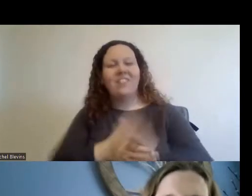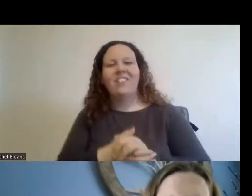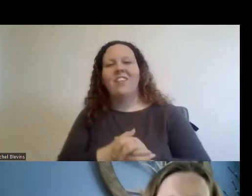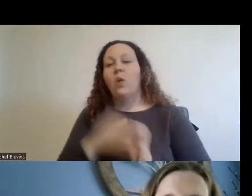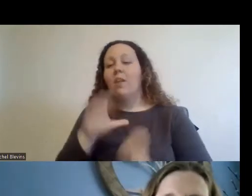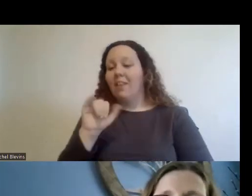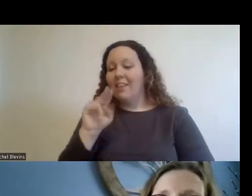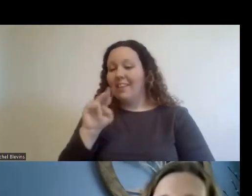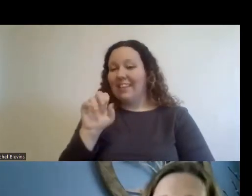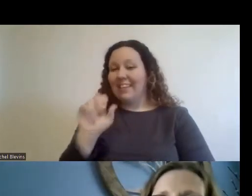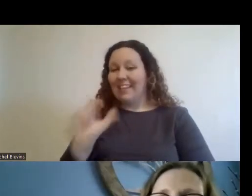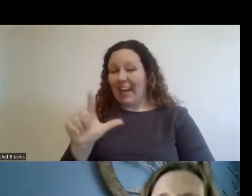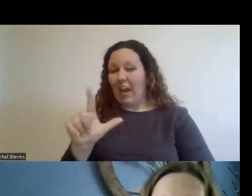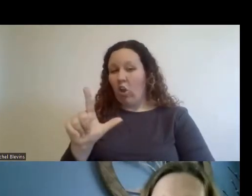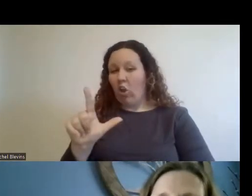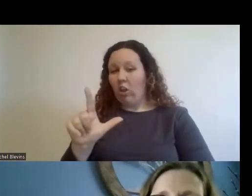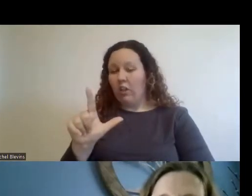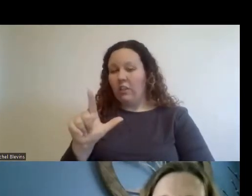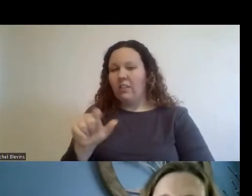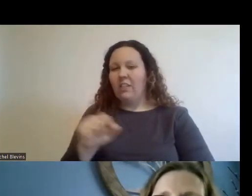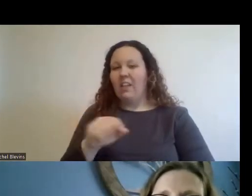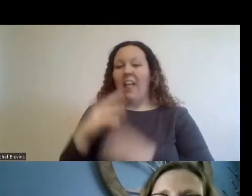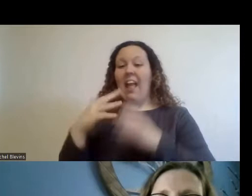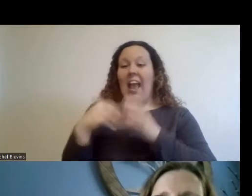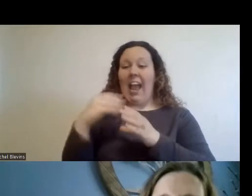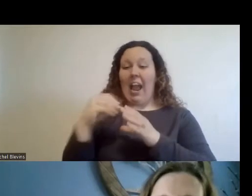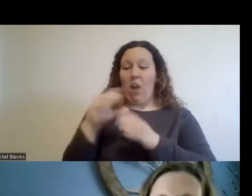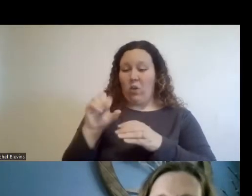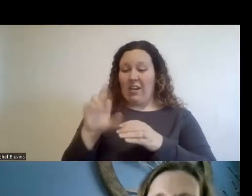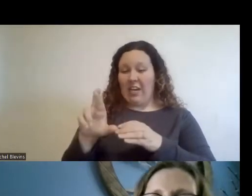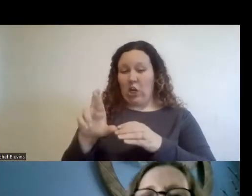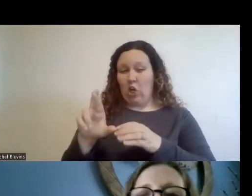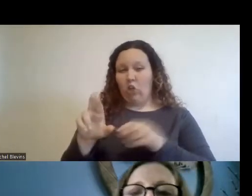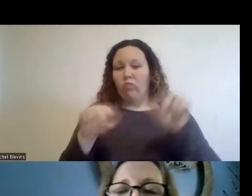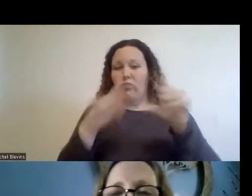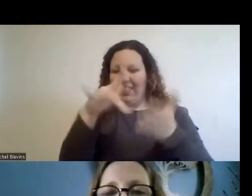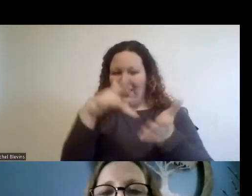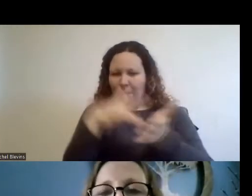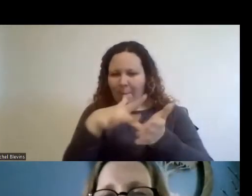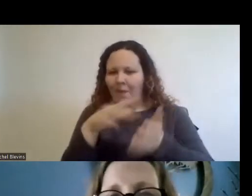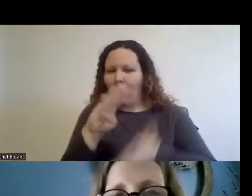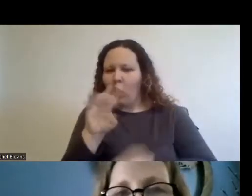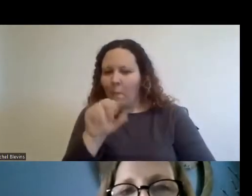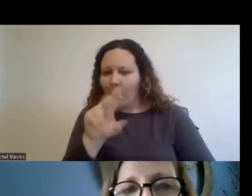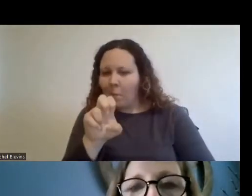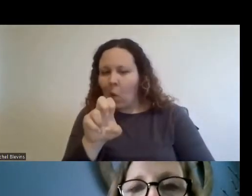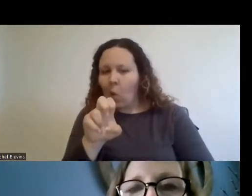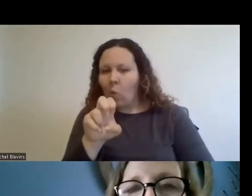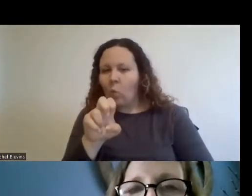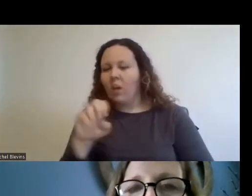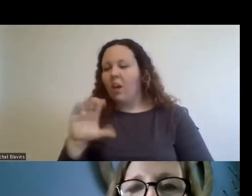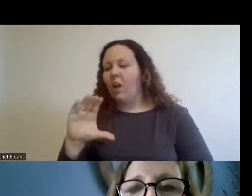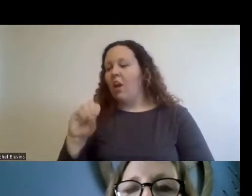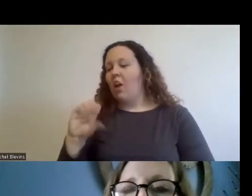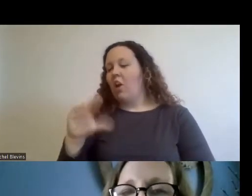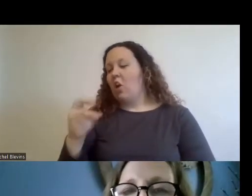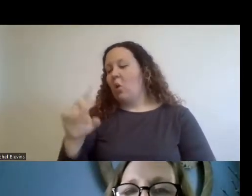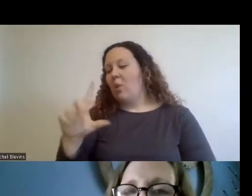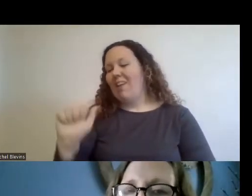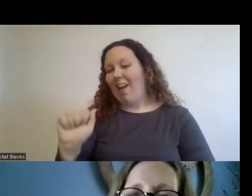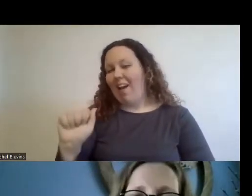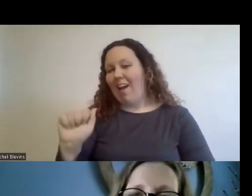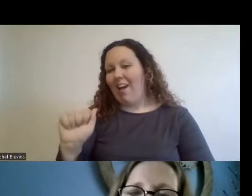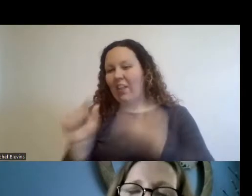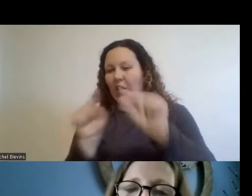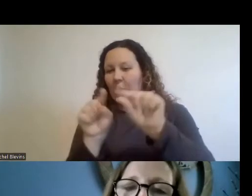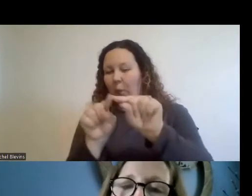canal, the outer ear, the ear canal, the eardrum, the middle ear bones, the cochlea, and then the semicircular canals. A